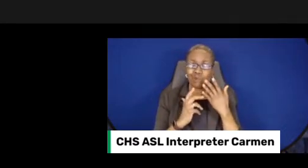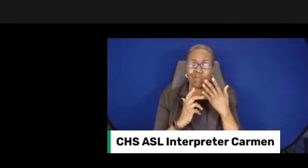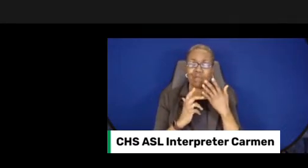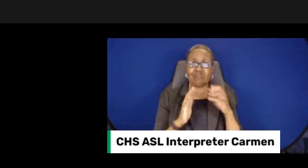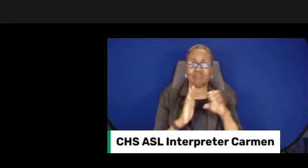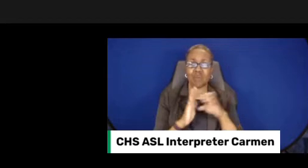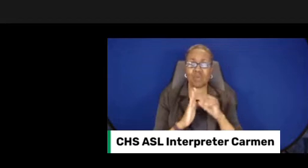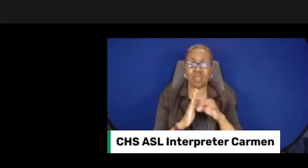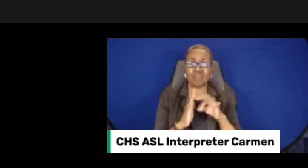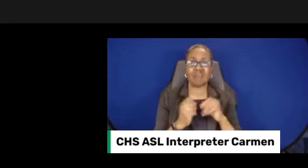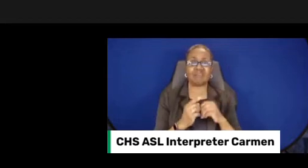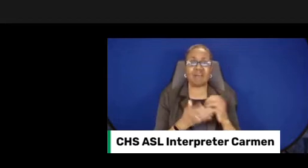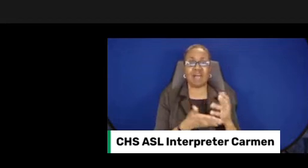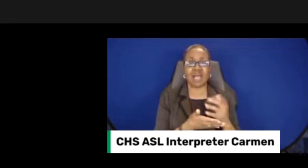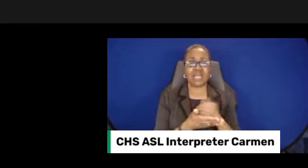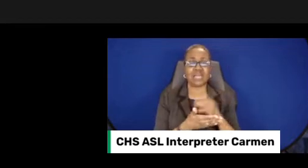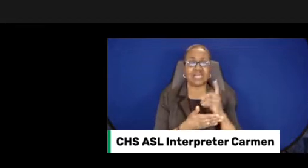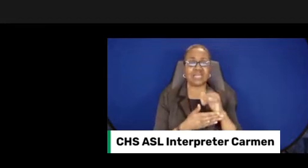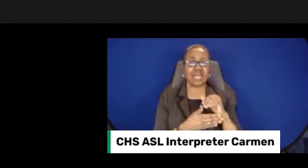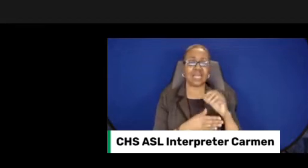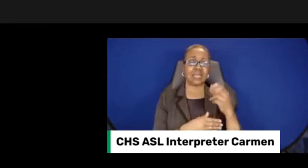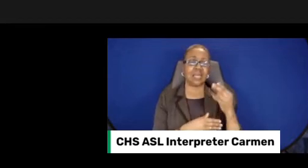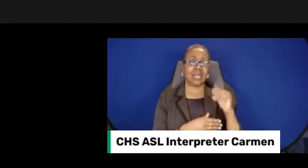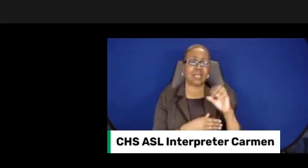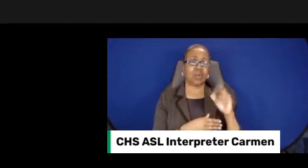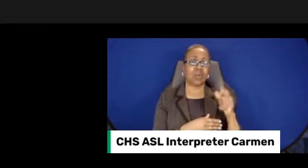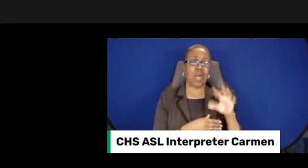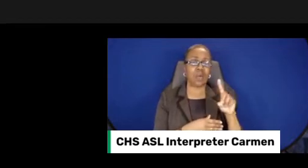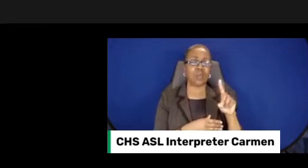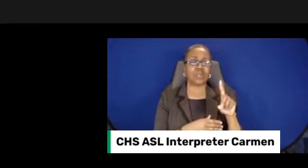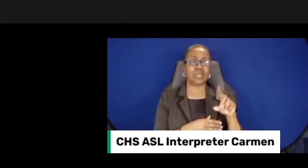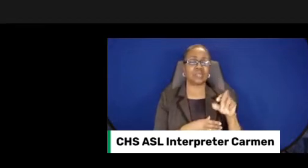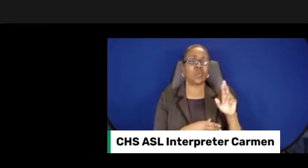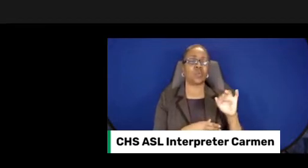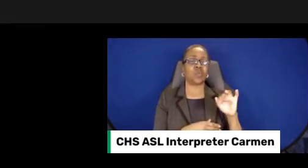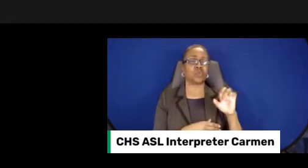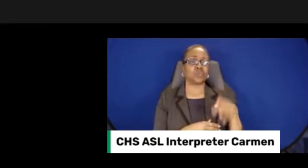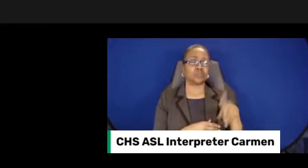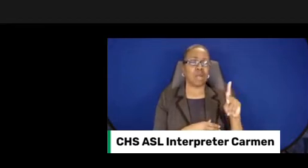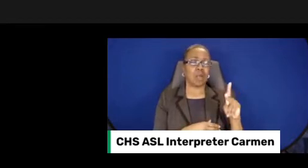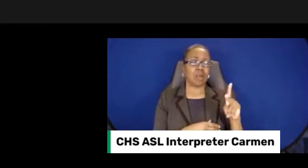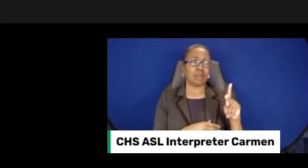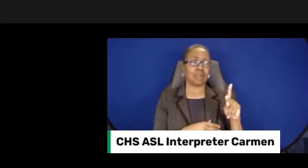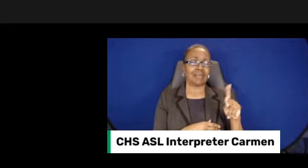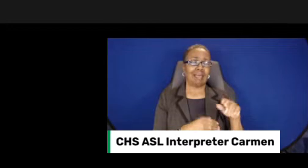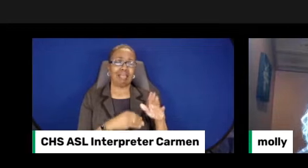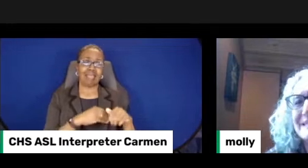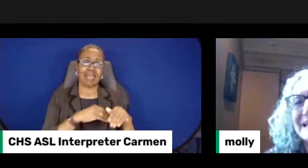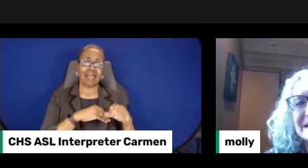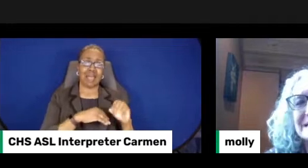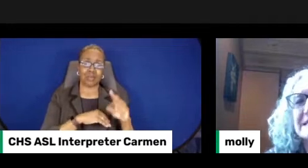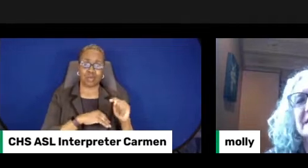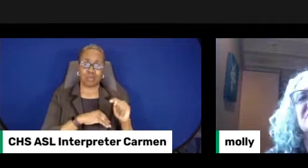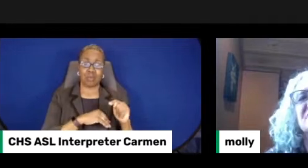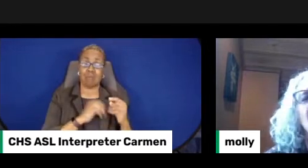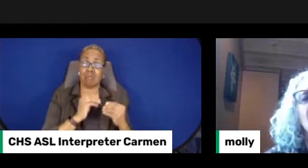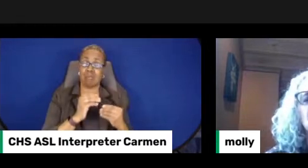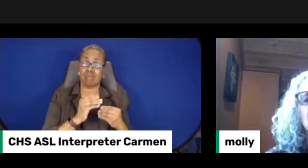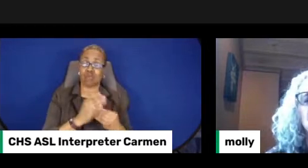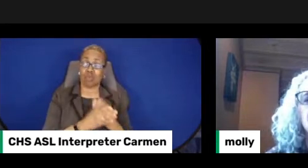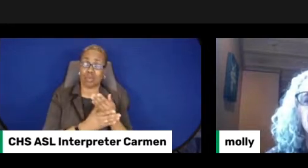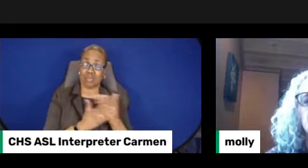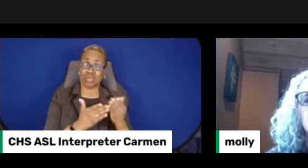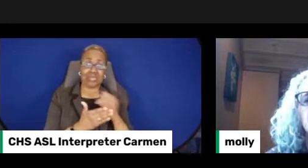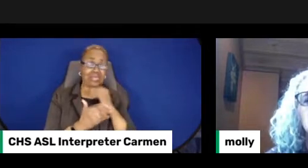of a gleaning day at Hello Howard in Rogers Park in late October. So gardening is not that easy in